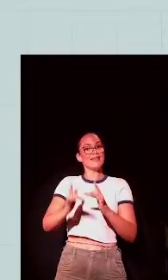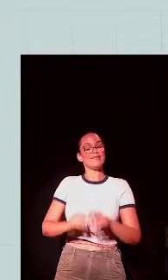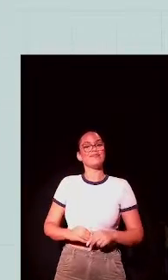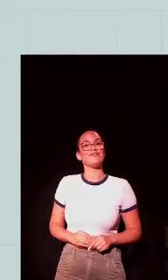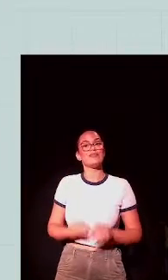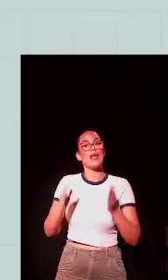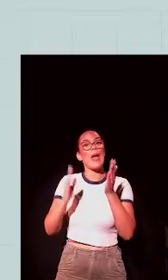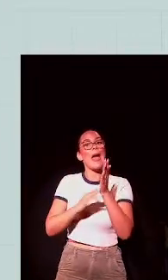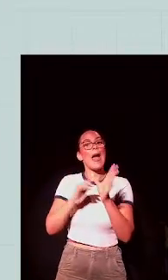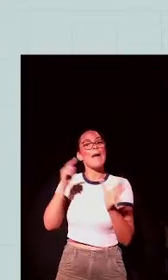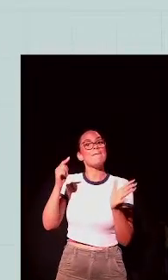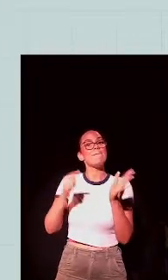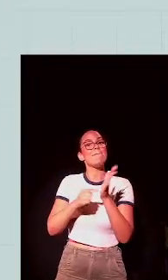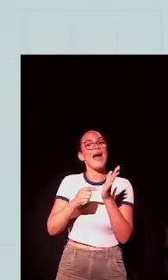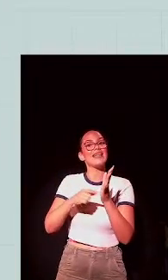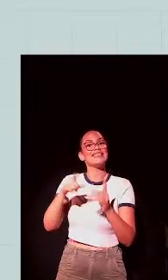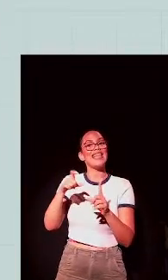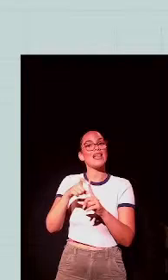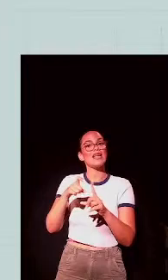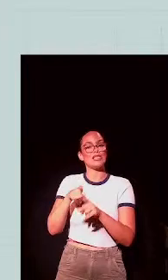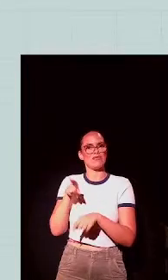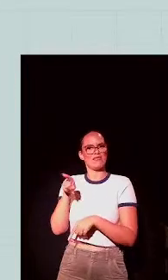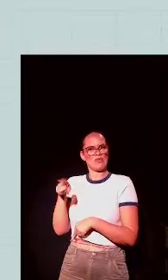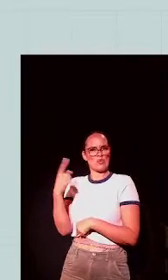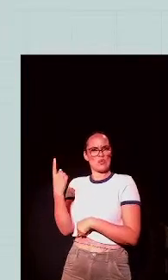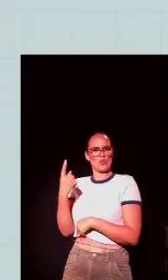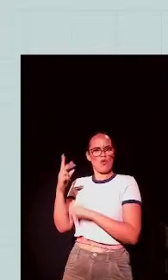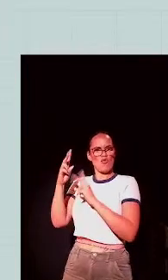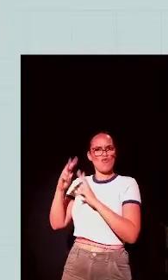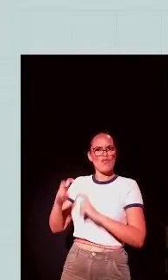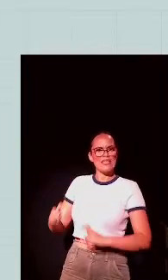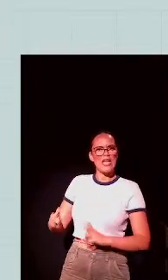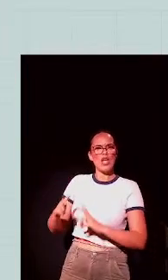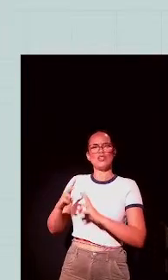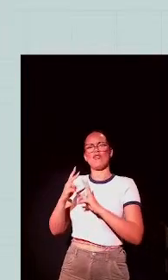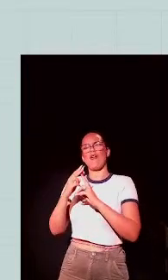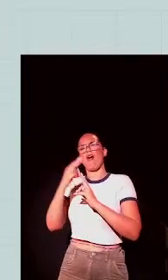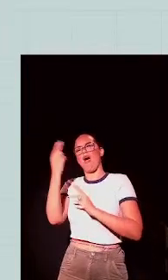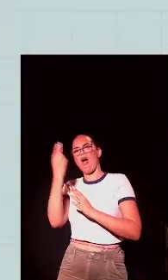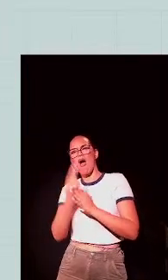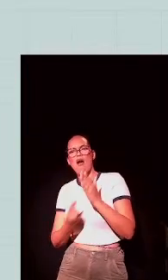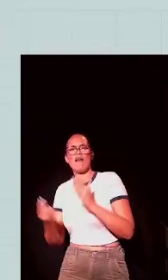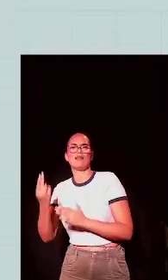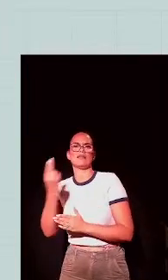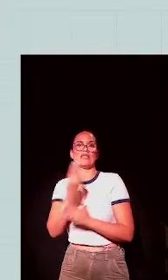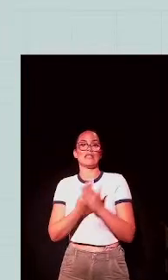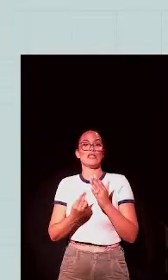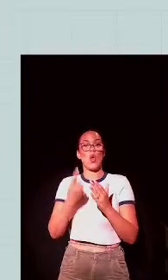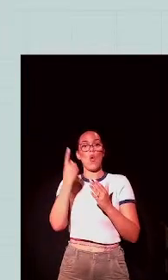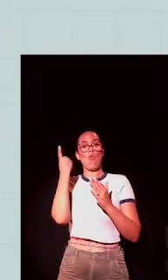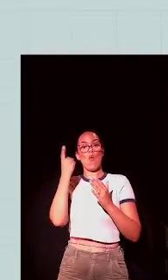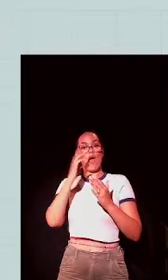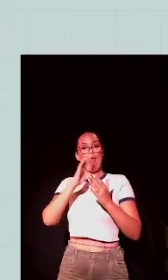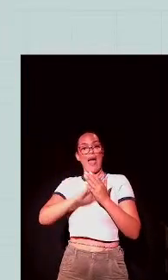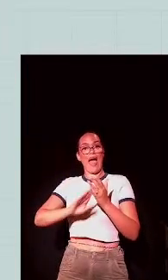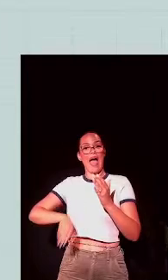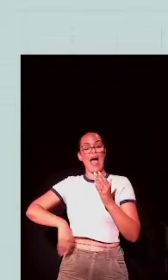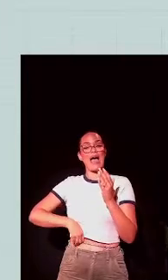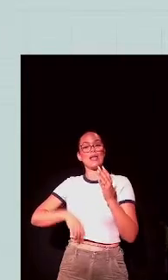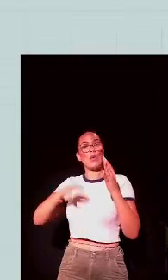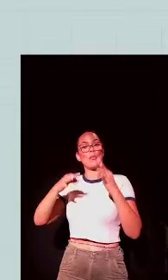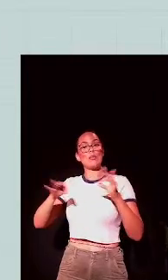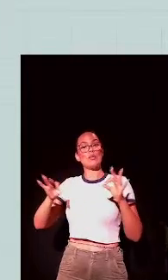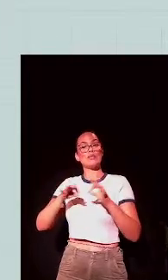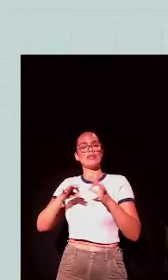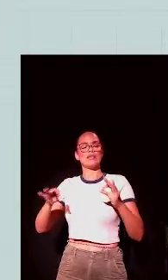Matt Dalgleish, who is a researcher, educator, artist designer, congenitally one-handed musician who works at the intersection of